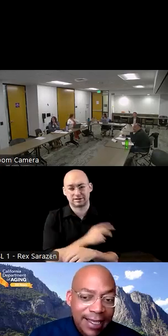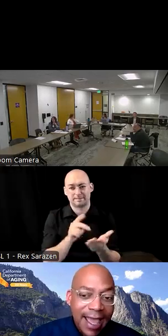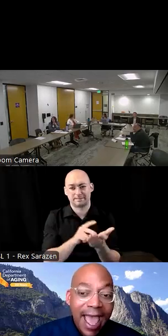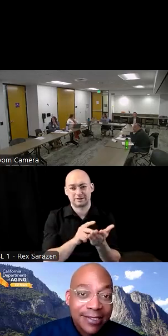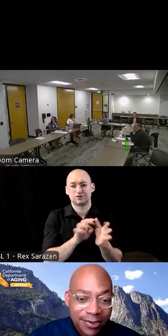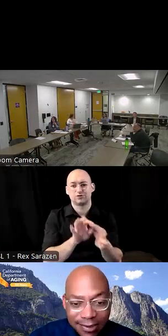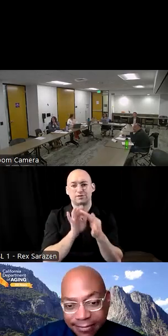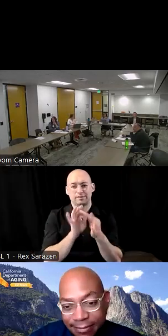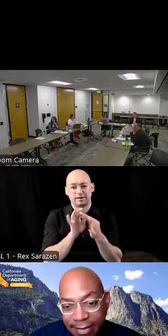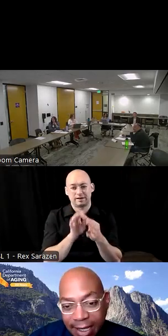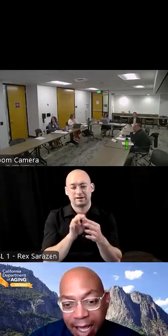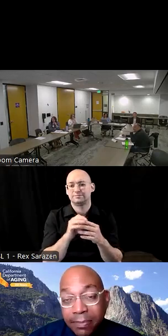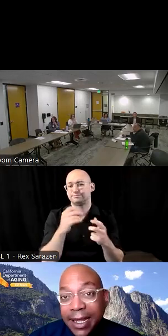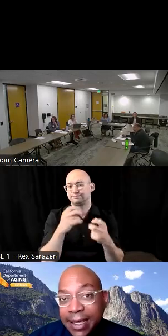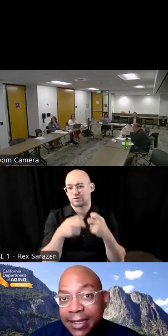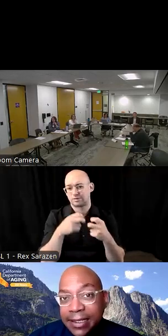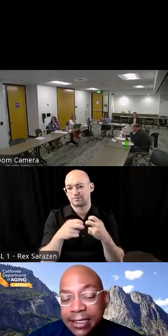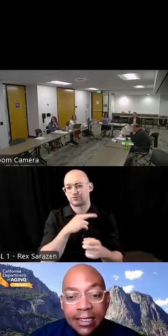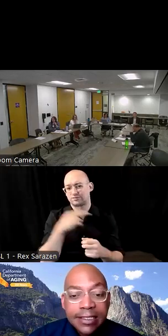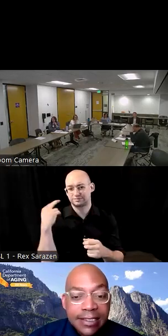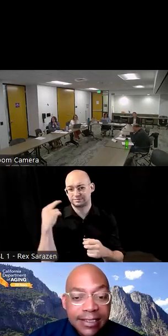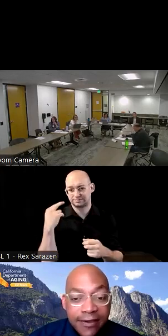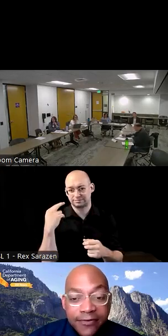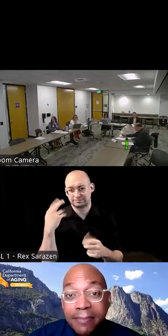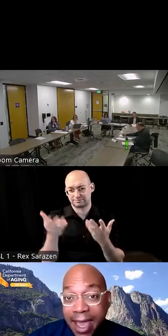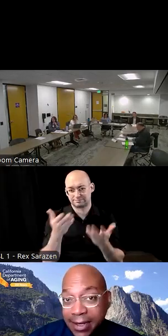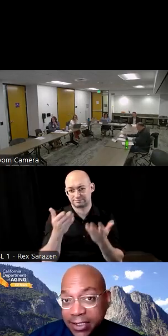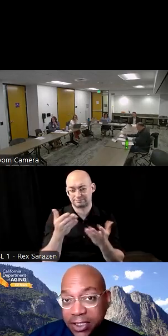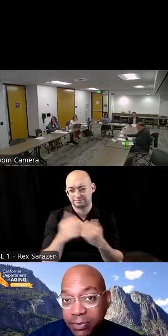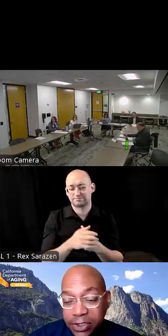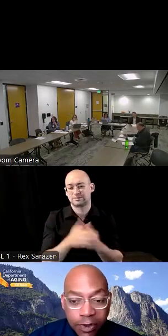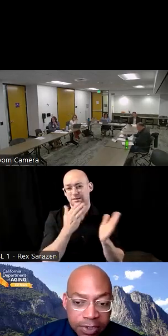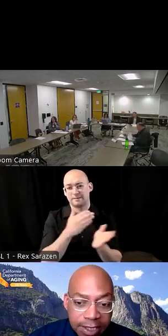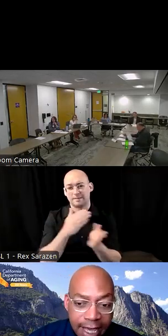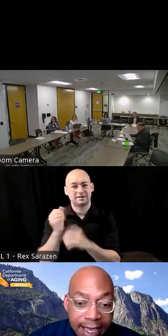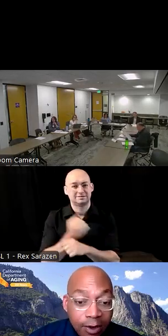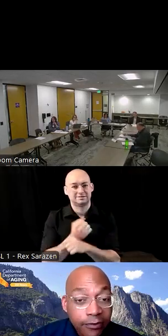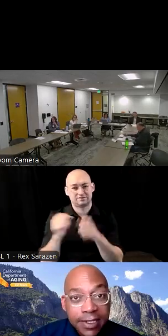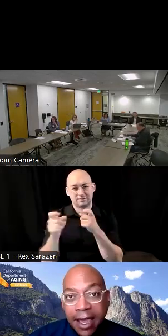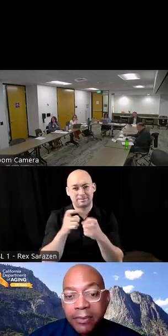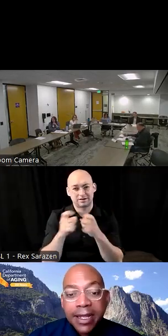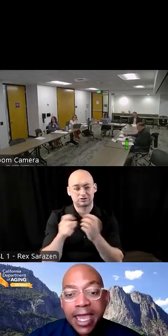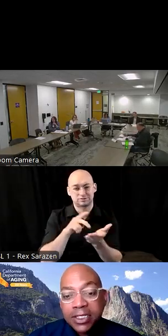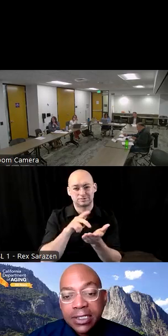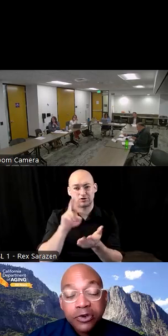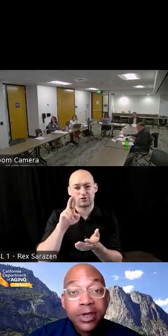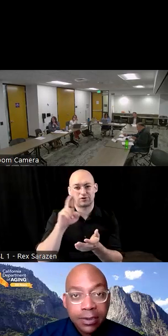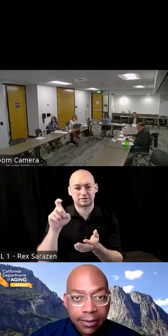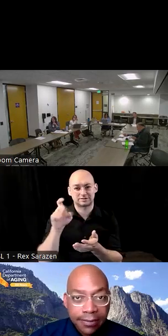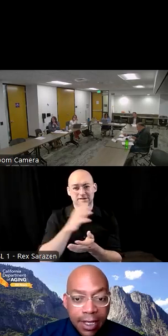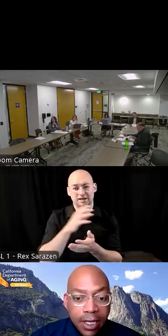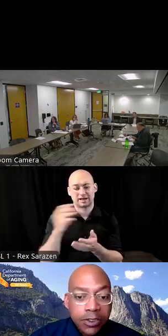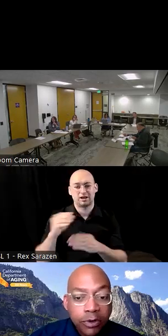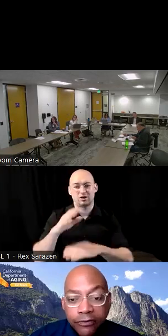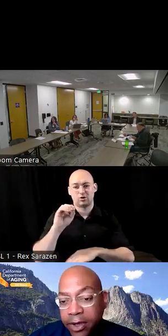medication-related hazards. A plan to safely manage prescription and over-the-counter medications is